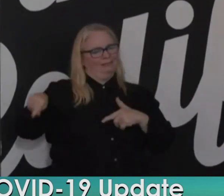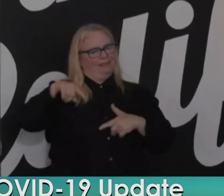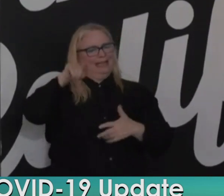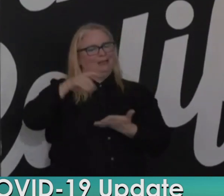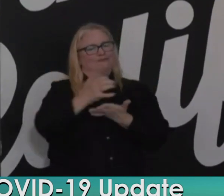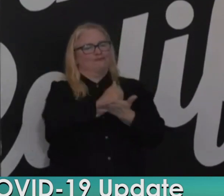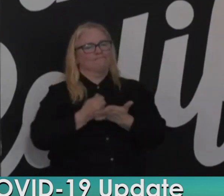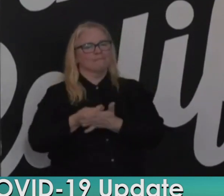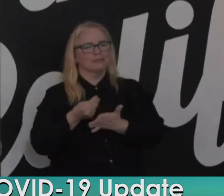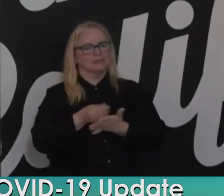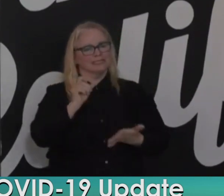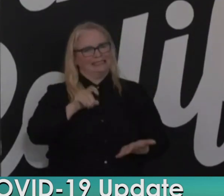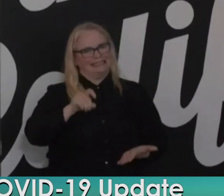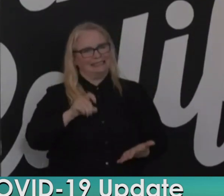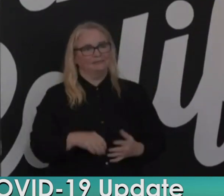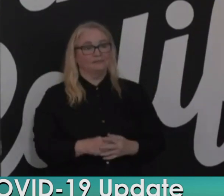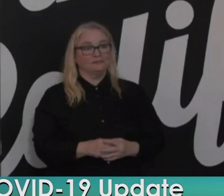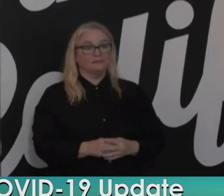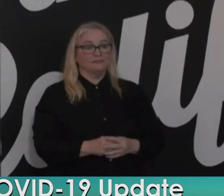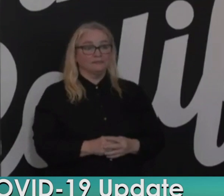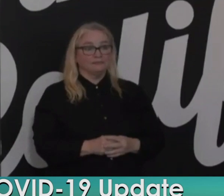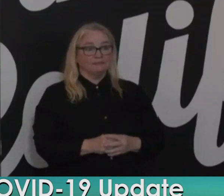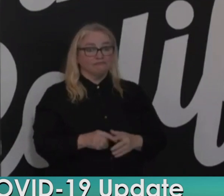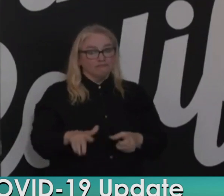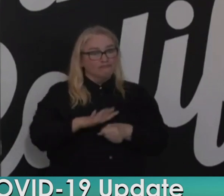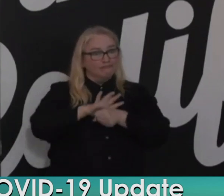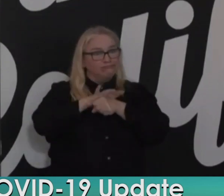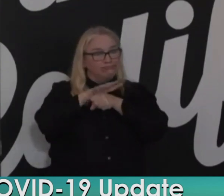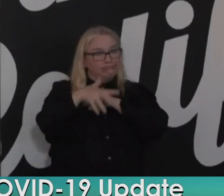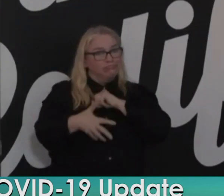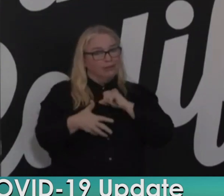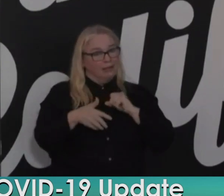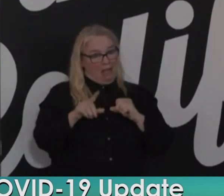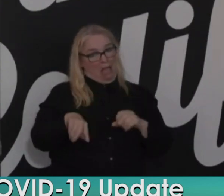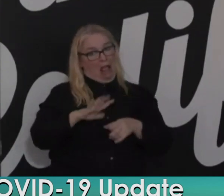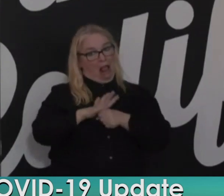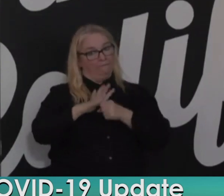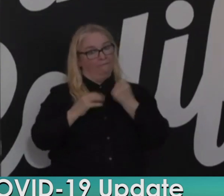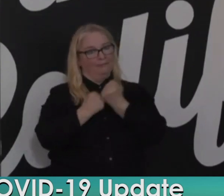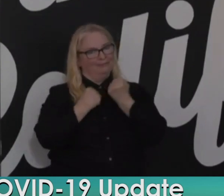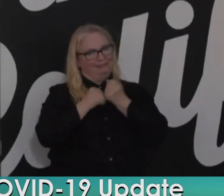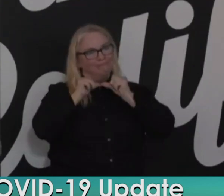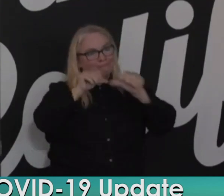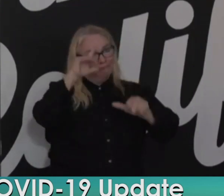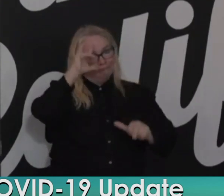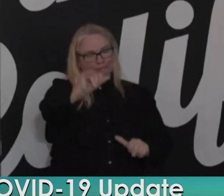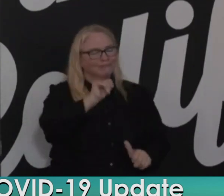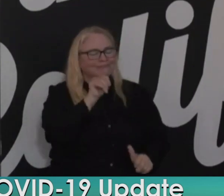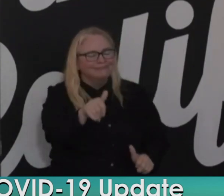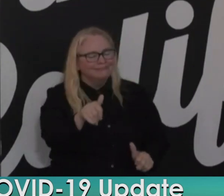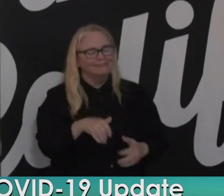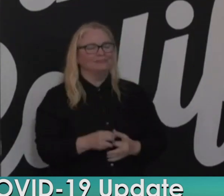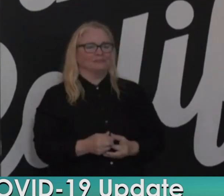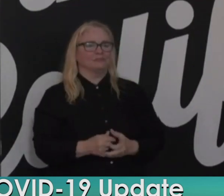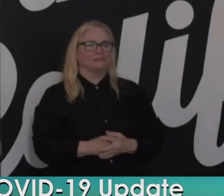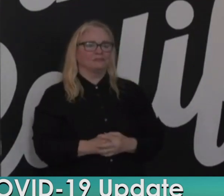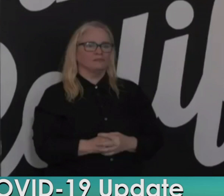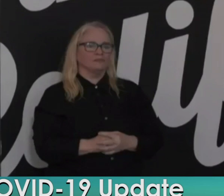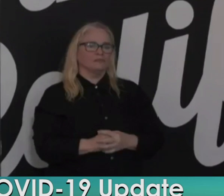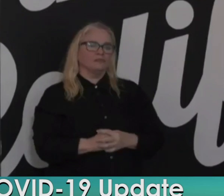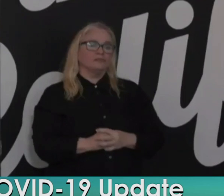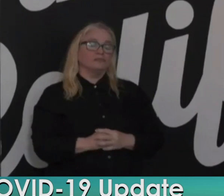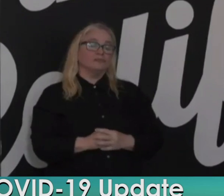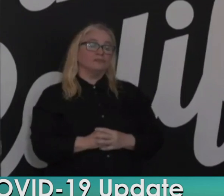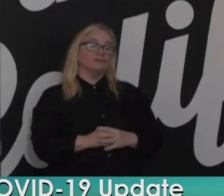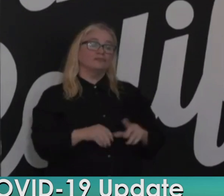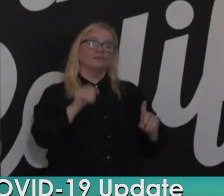at the end of the day, that's just not going to be enough to sustain this business for much longer. And so it's incumbent upon all of us